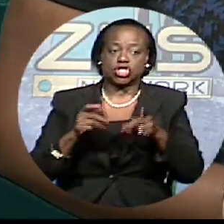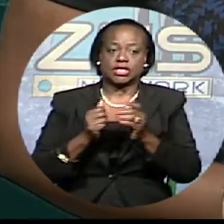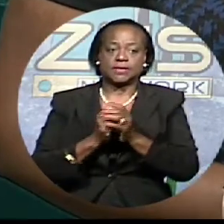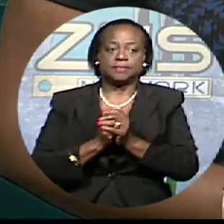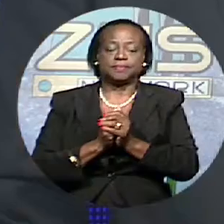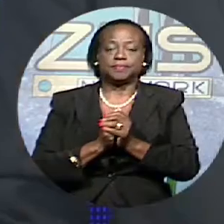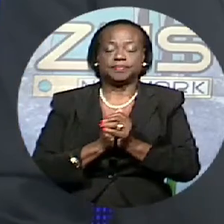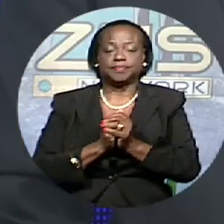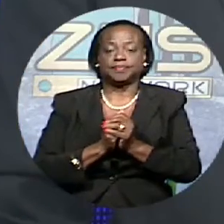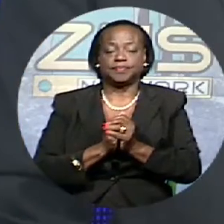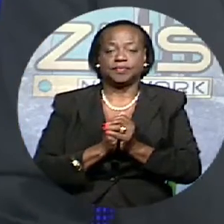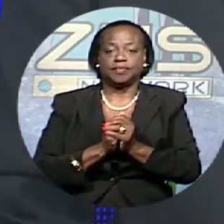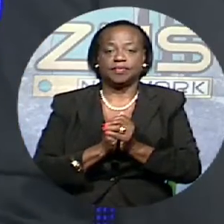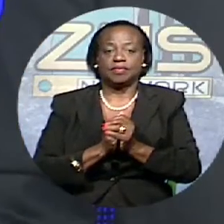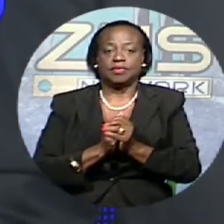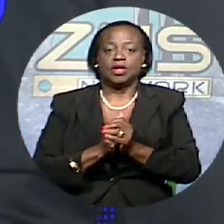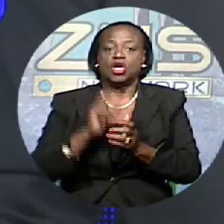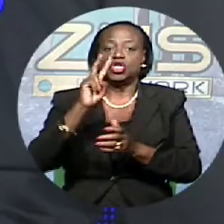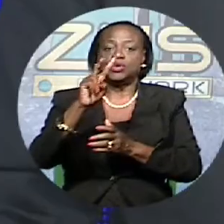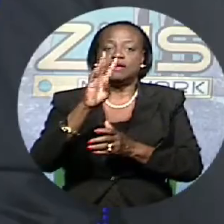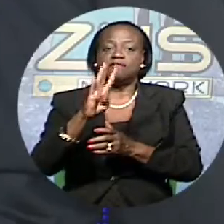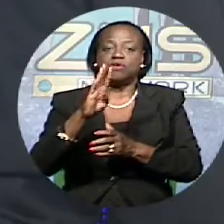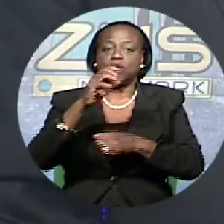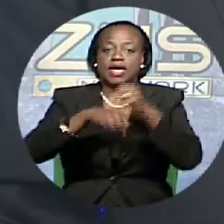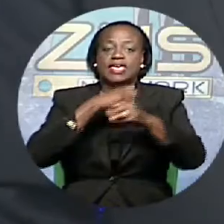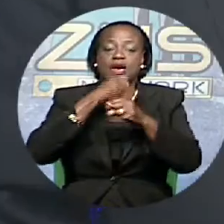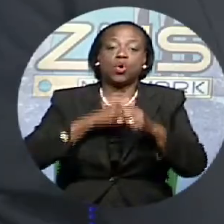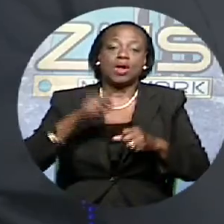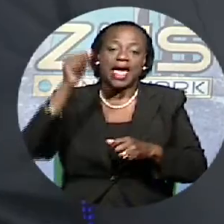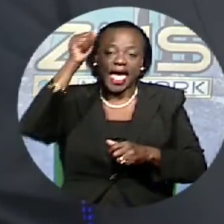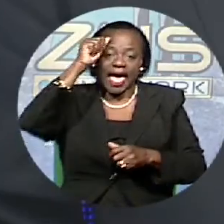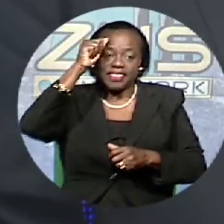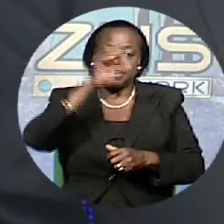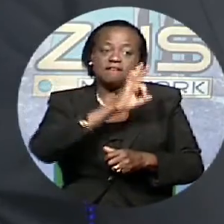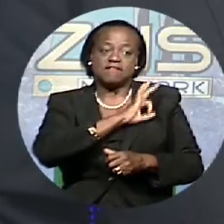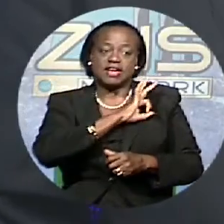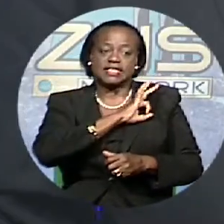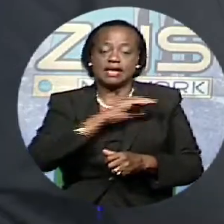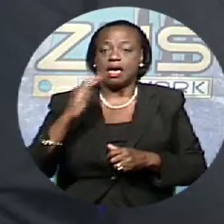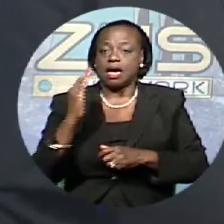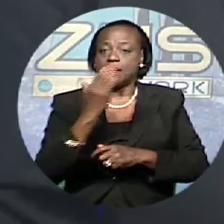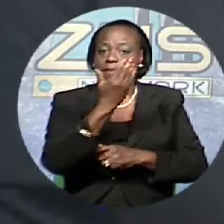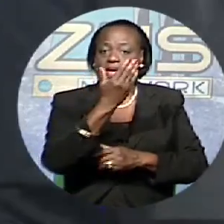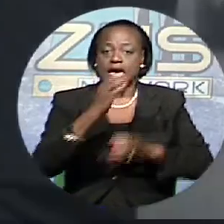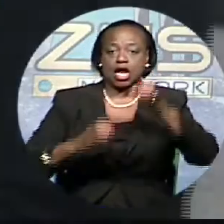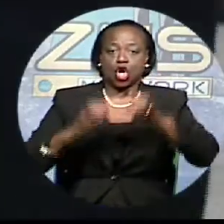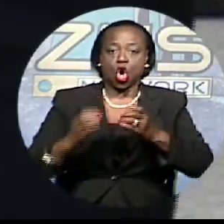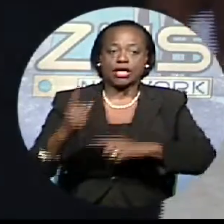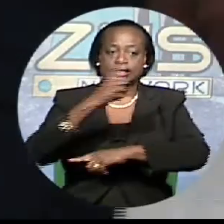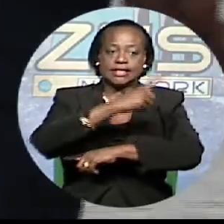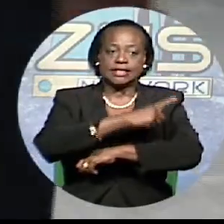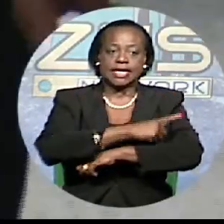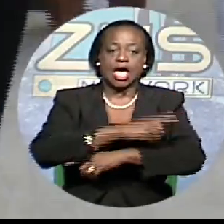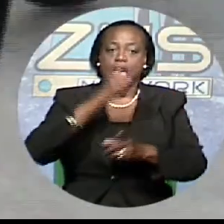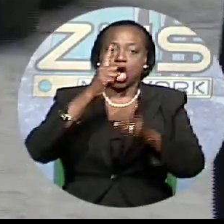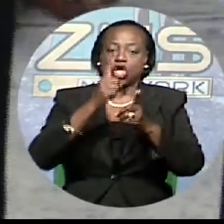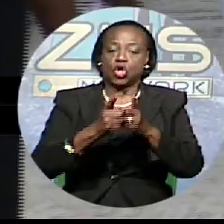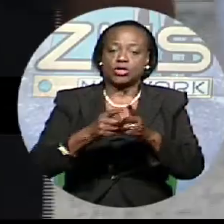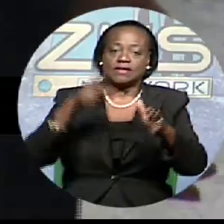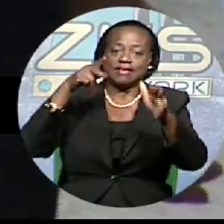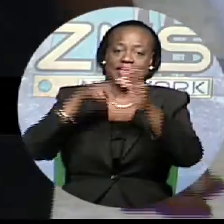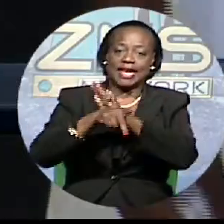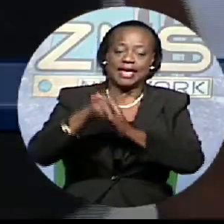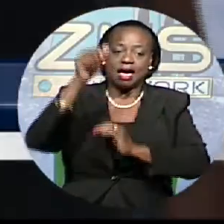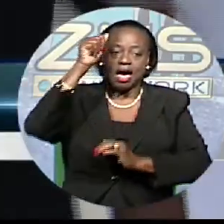Network News. 24-year-old Anthony Ferguson making his first appearance in the magistrate's court today, accused of killing Arthur Comer